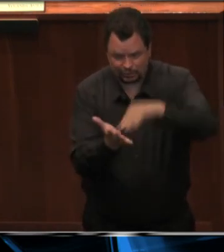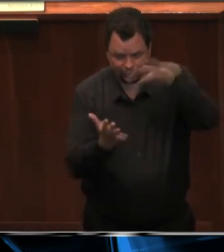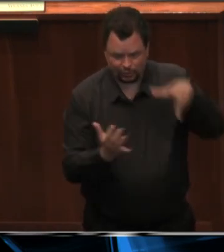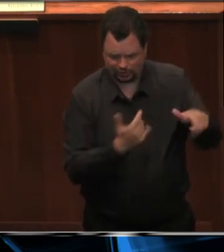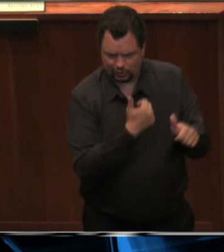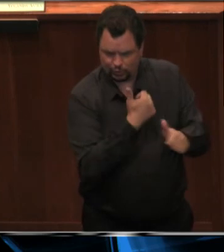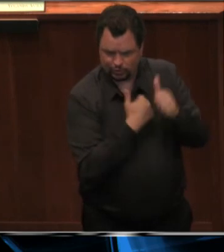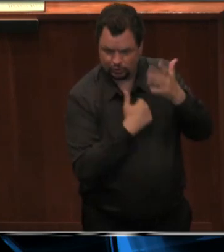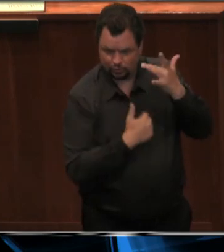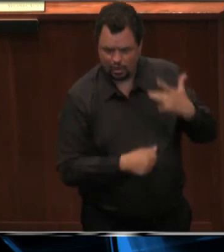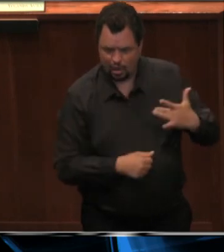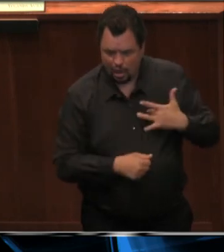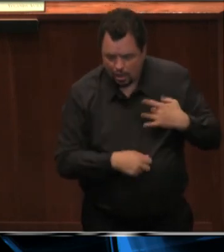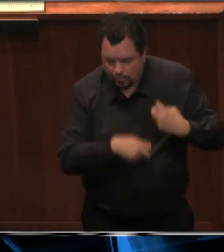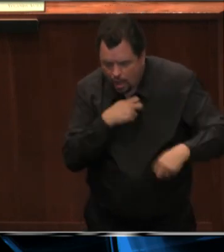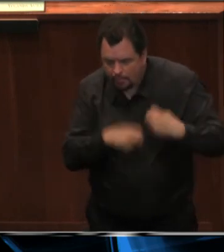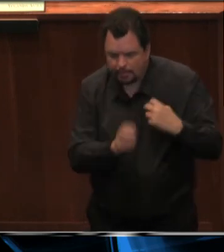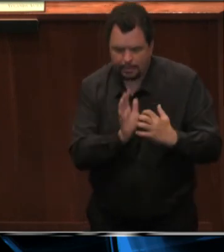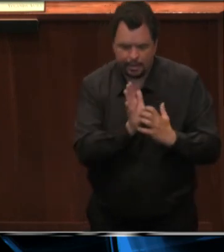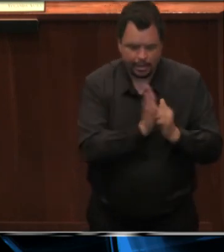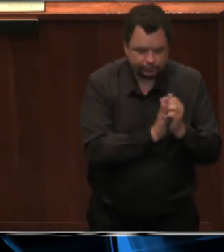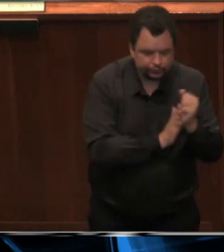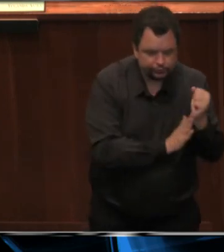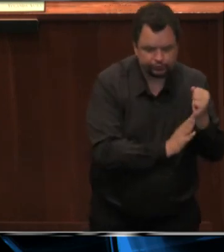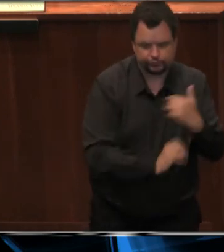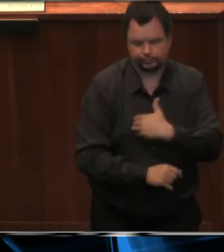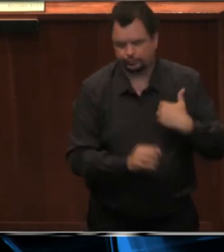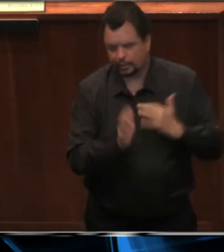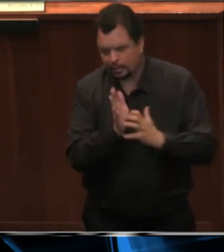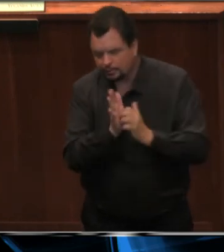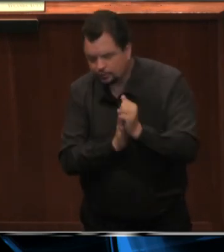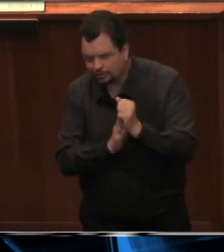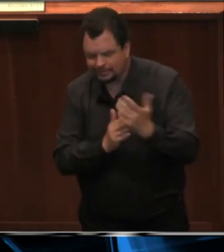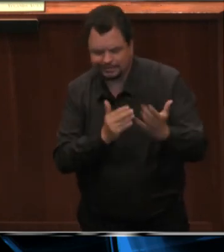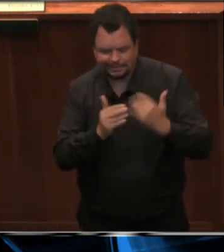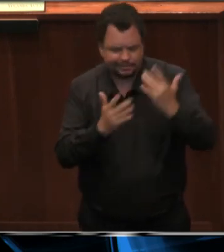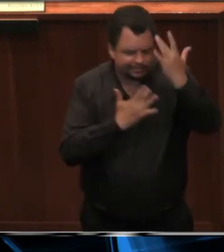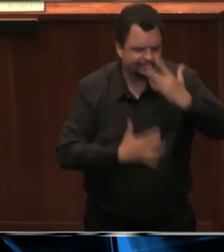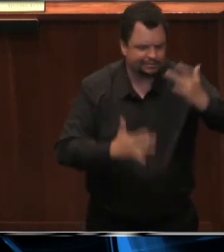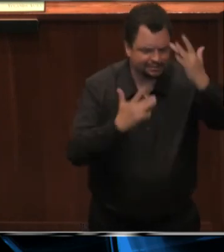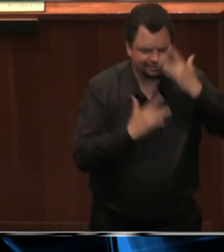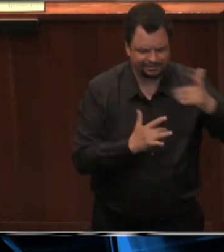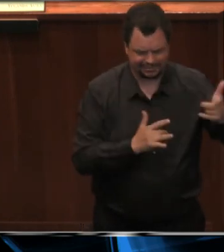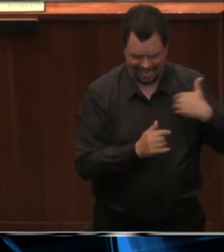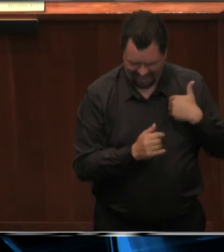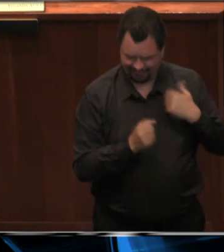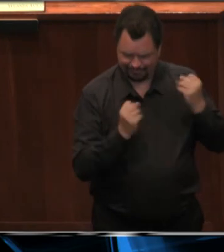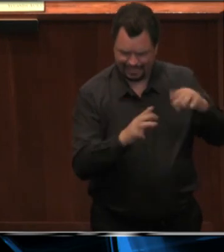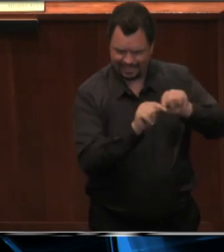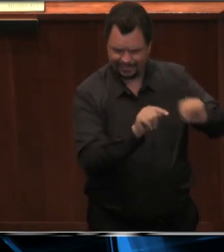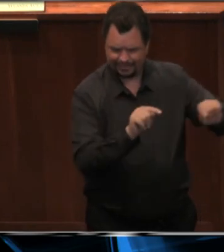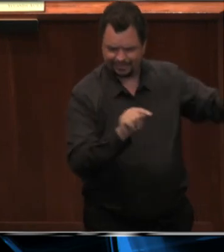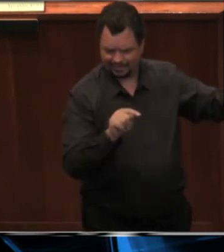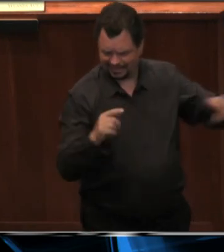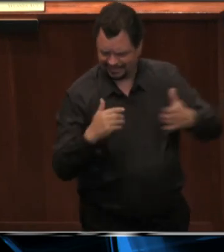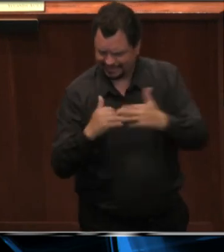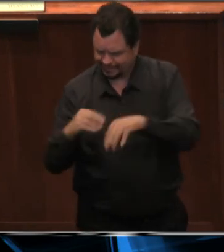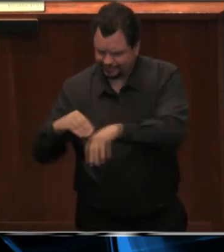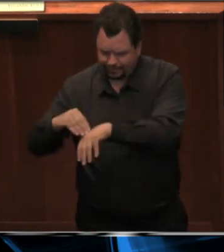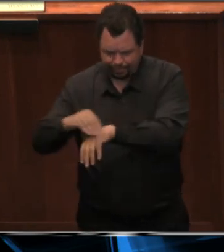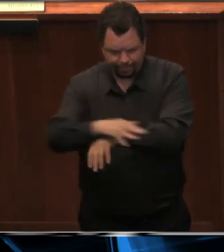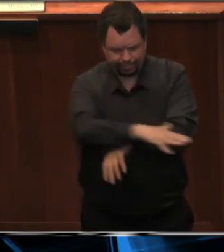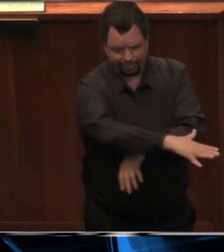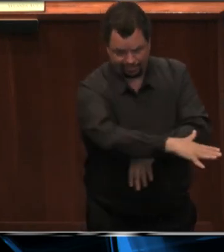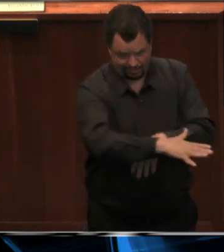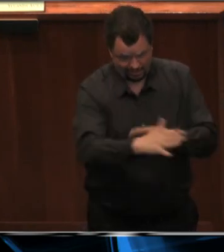receiving chemotherapy to combat breast cancer, severe needs students that would have 1,000 seizures a week. If I were to find that I had caused a fellow educator